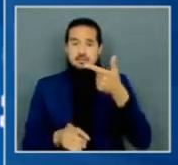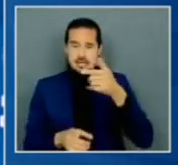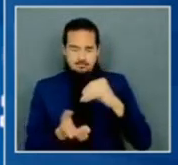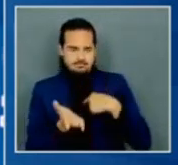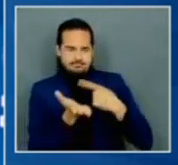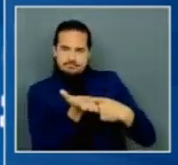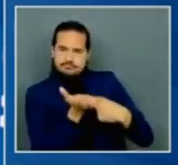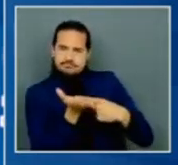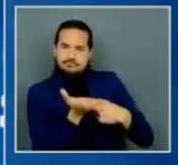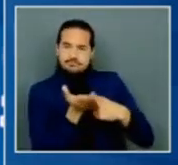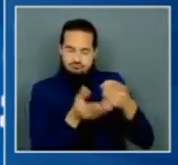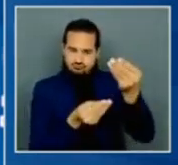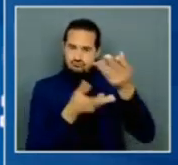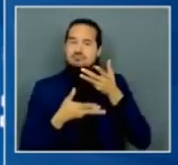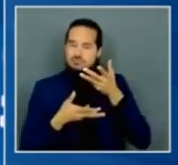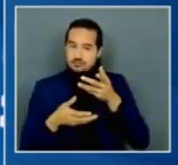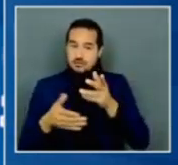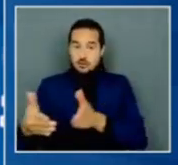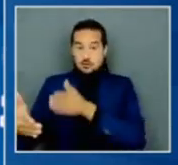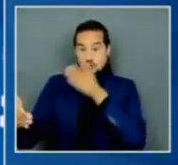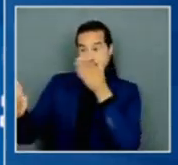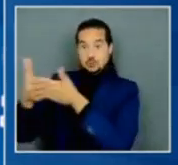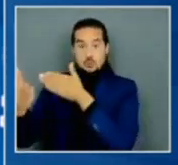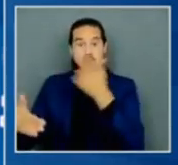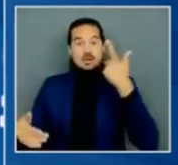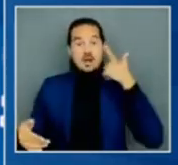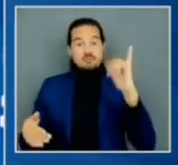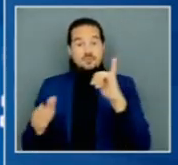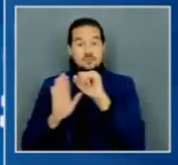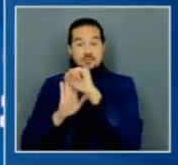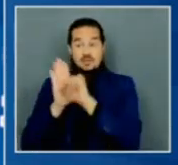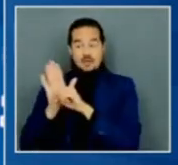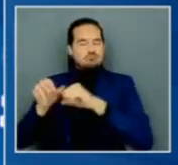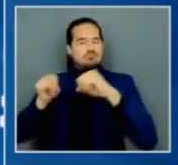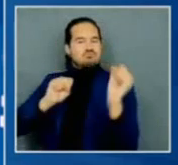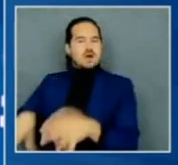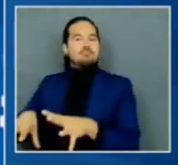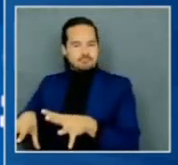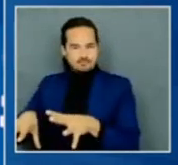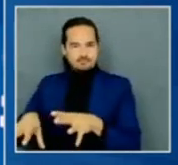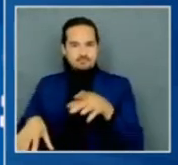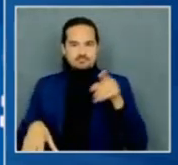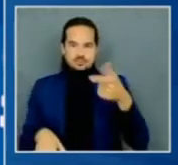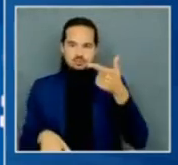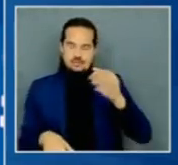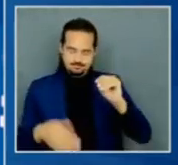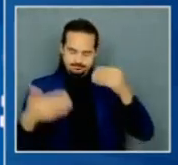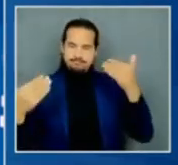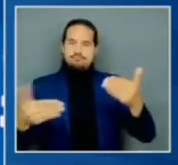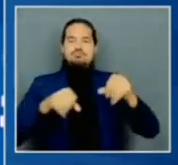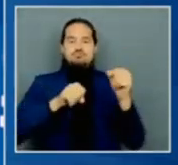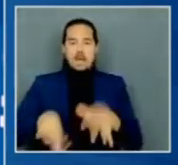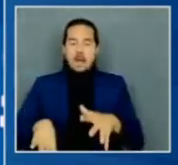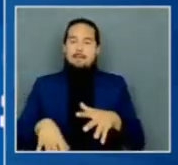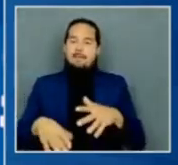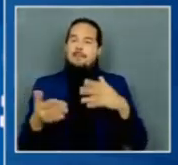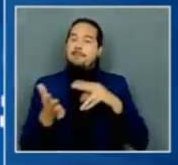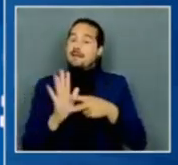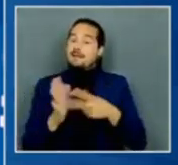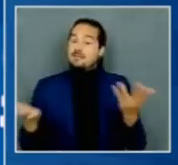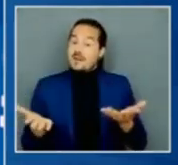called, I'm told, California and said they're dropping their suit against California. They're all in on making sure that they